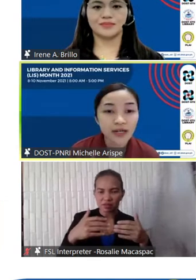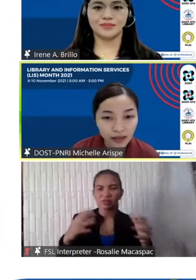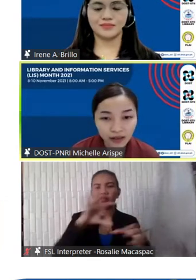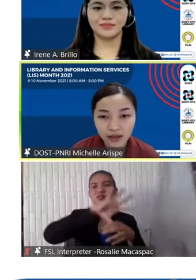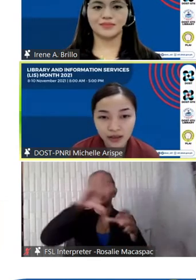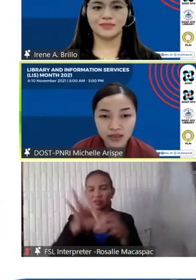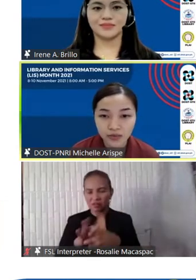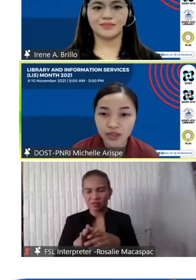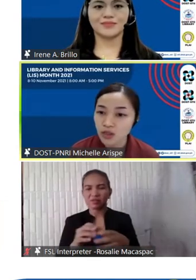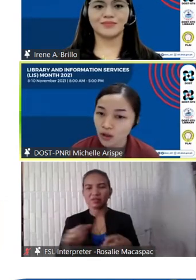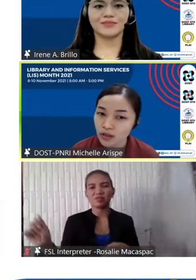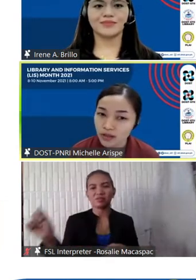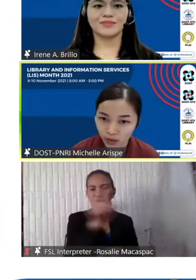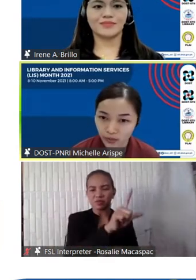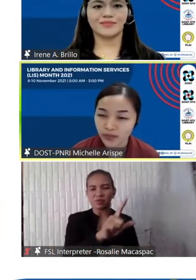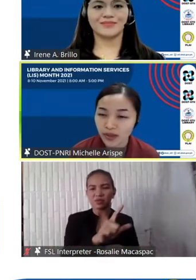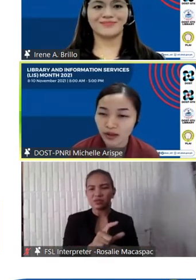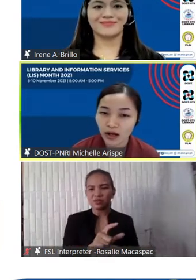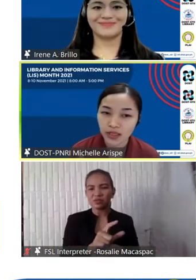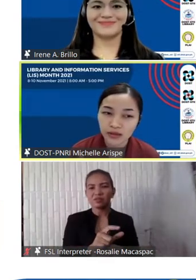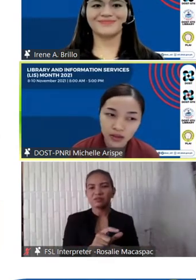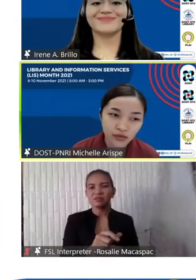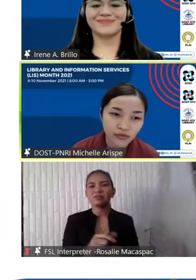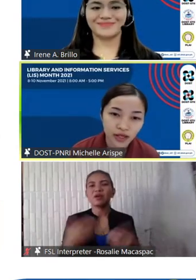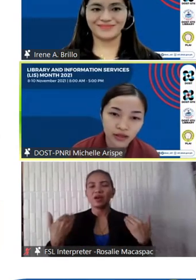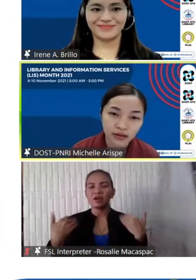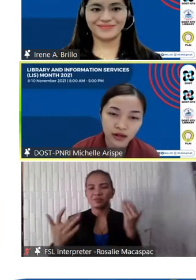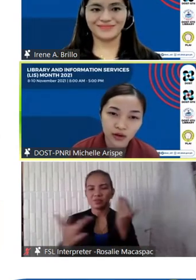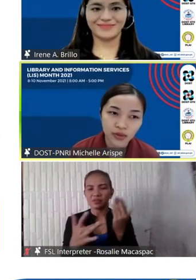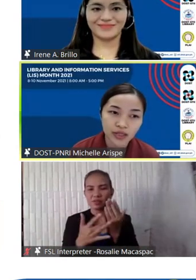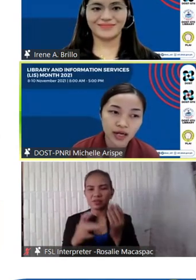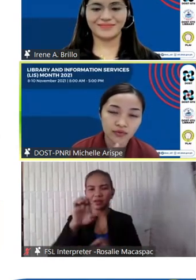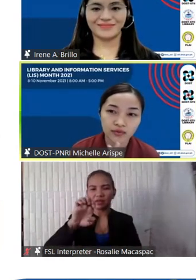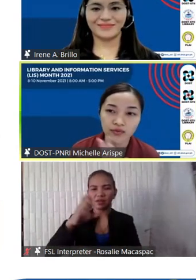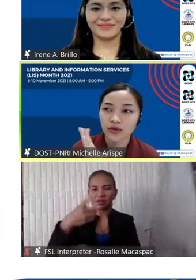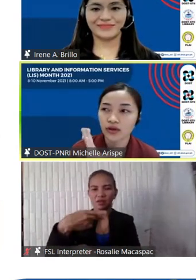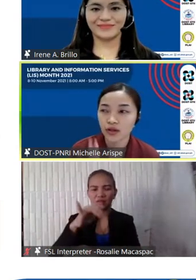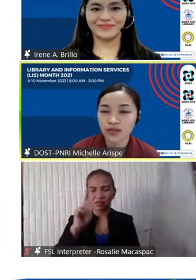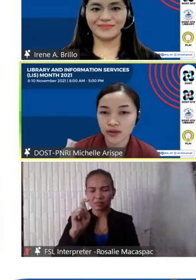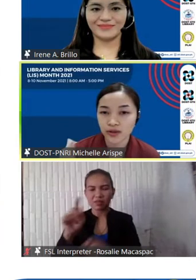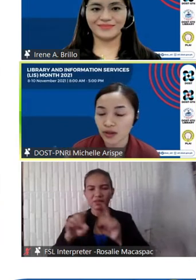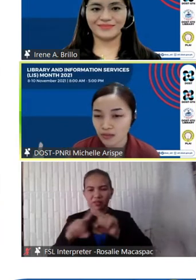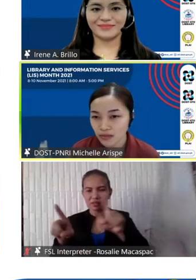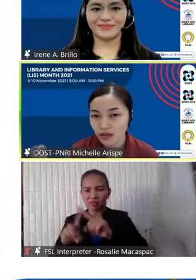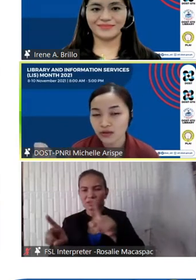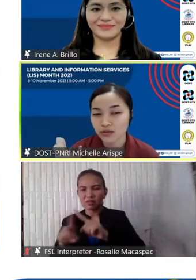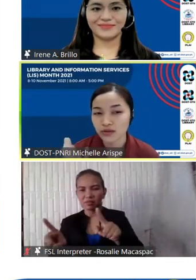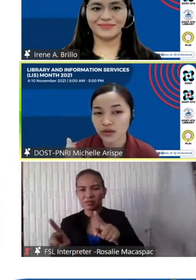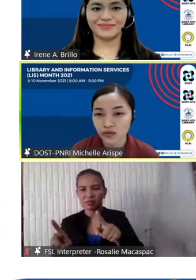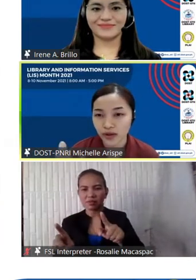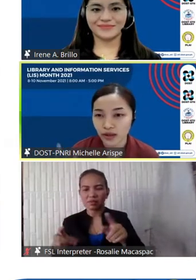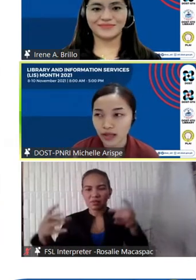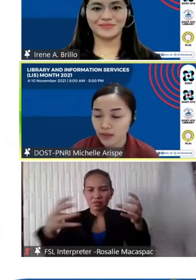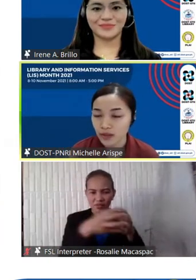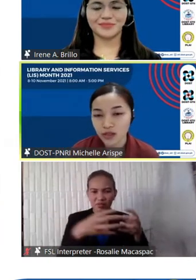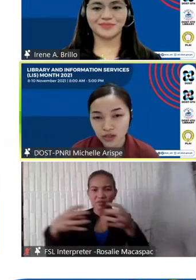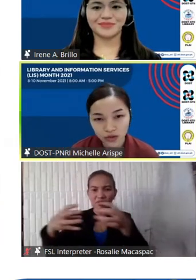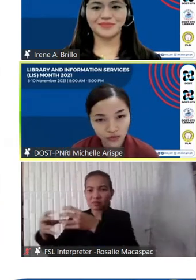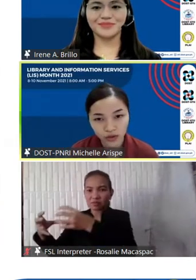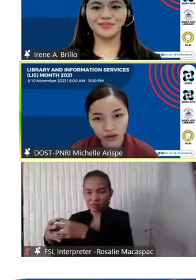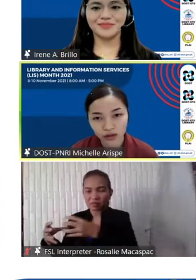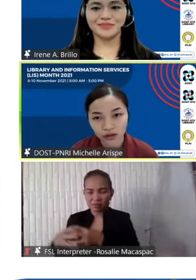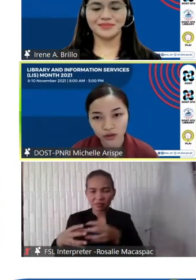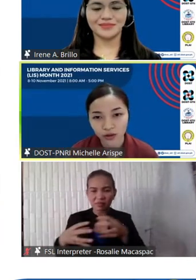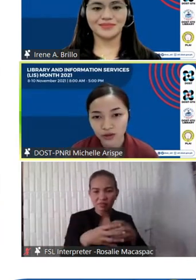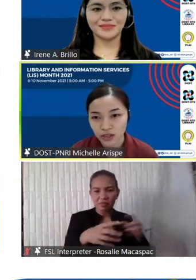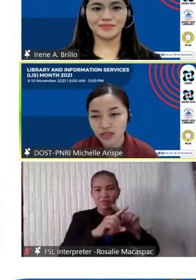pa ba? May mga technical exhibits also. In different, we have clustered them into different applications